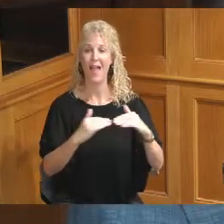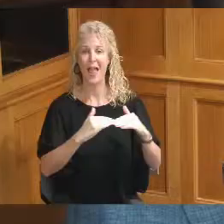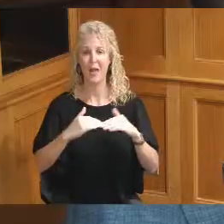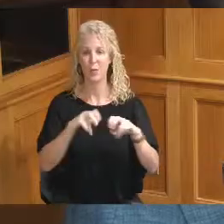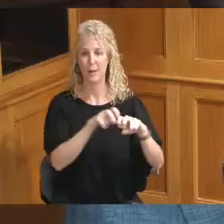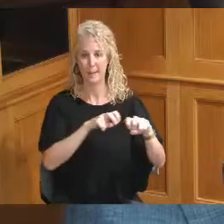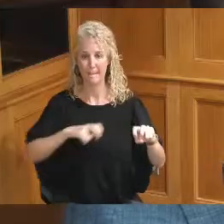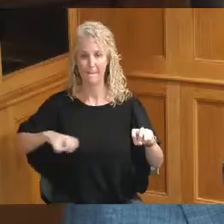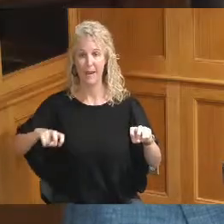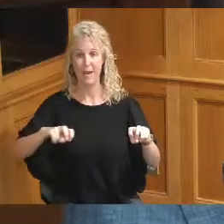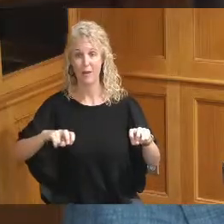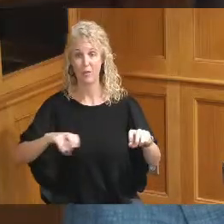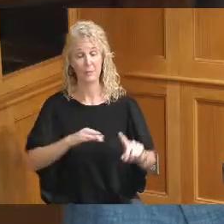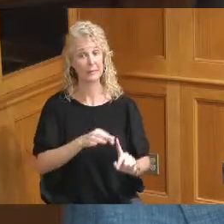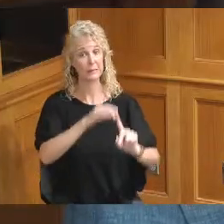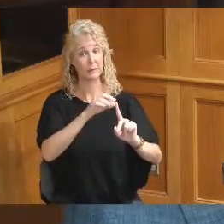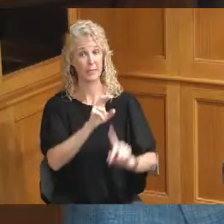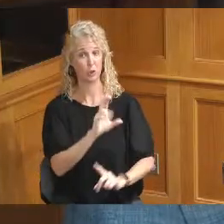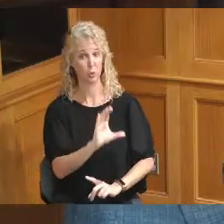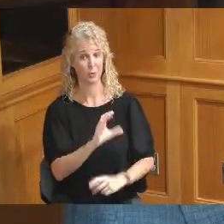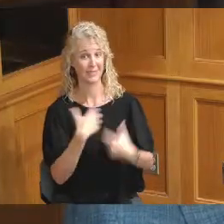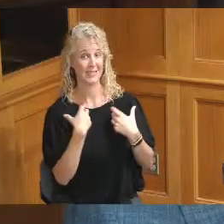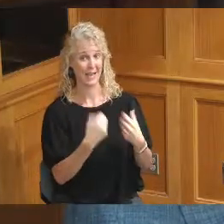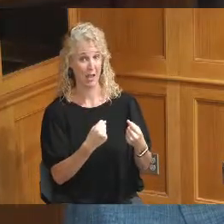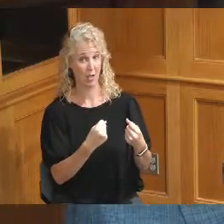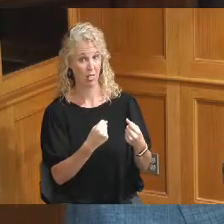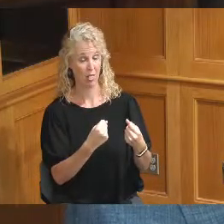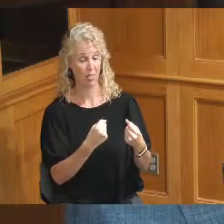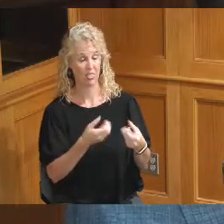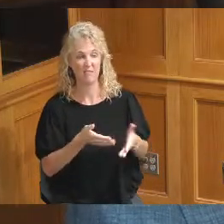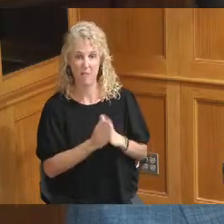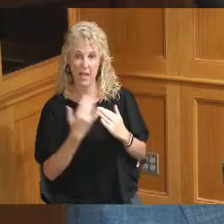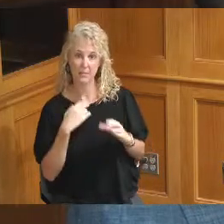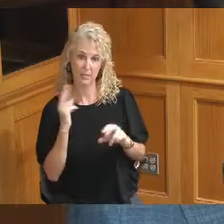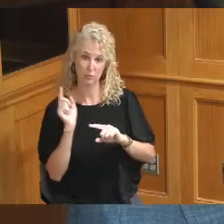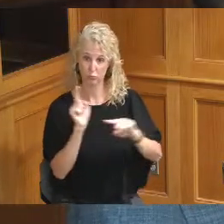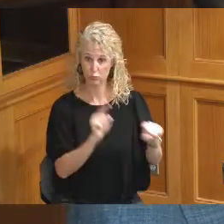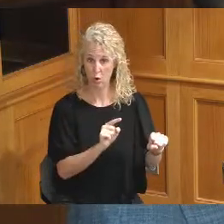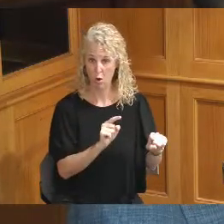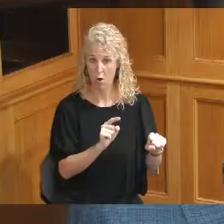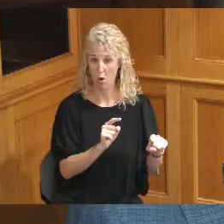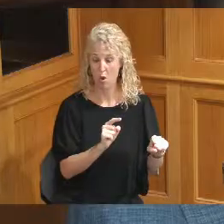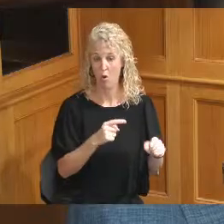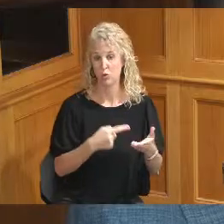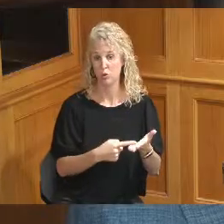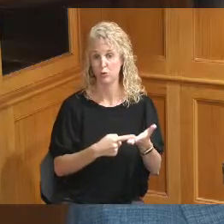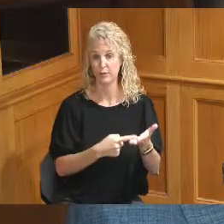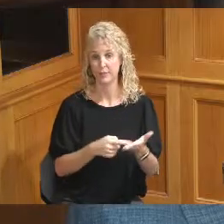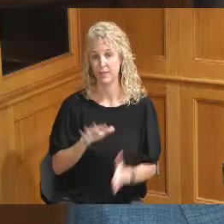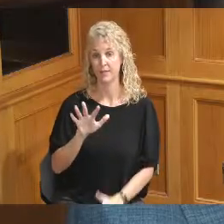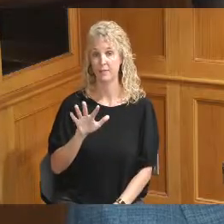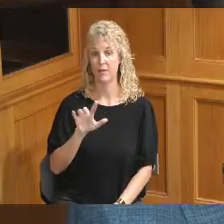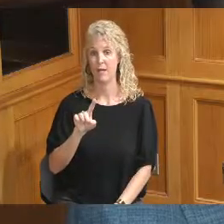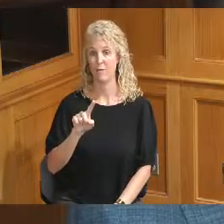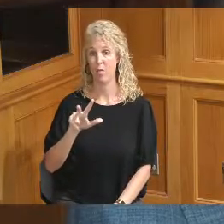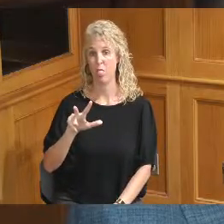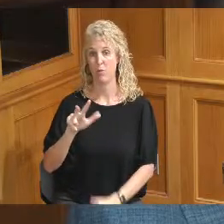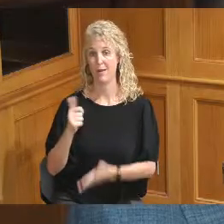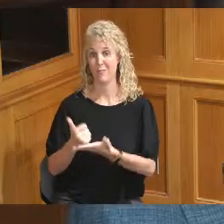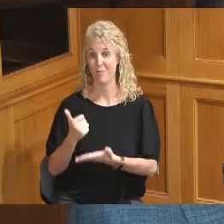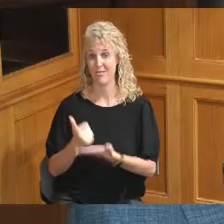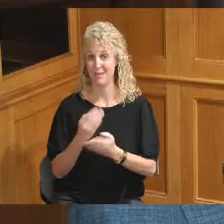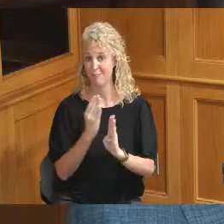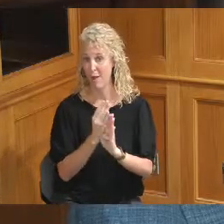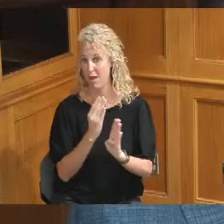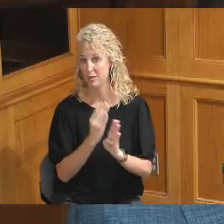want to thank UC Health. They had their panel and asked me to join them to talk about the 513 relief bus, and with